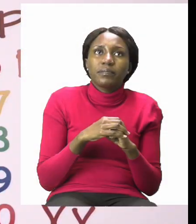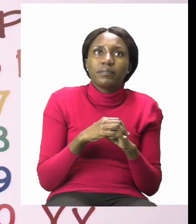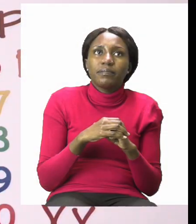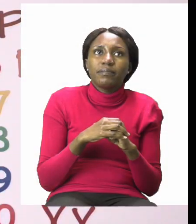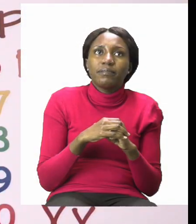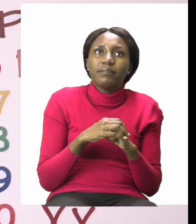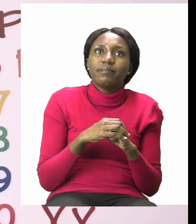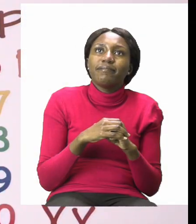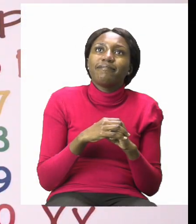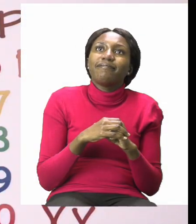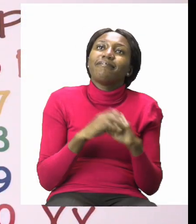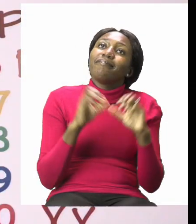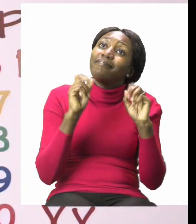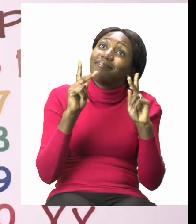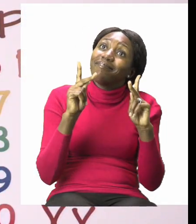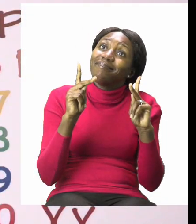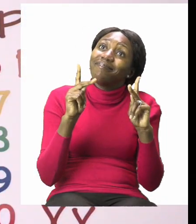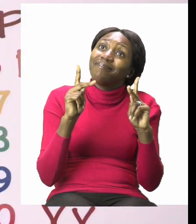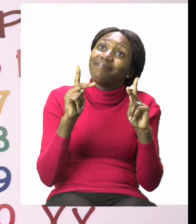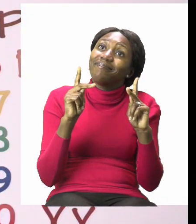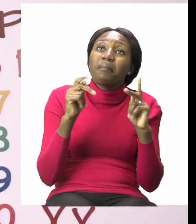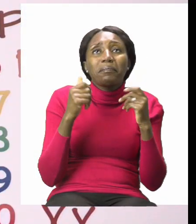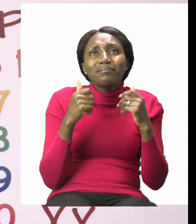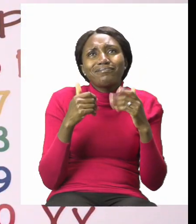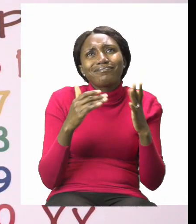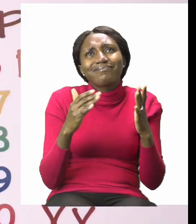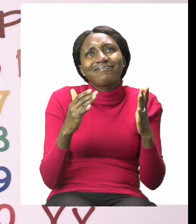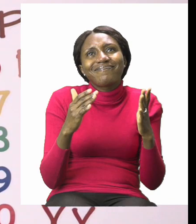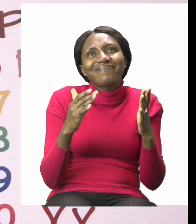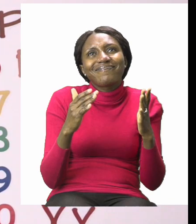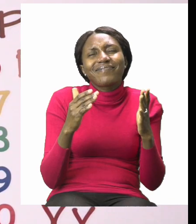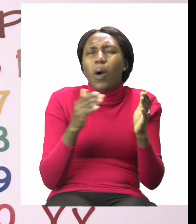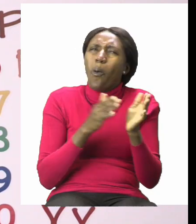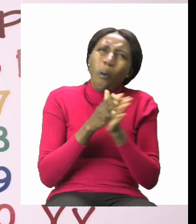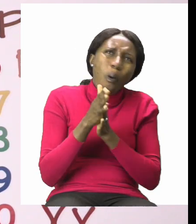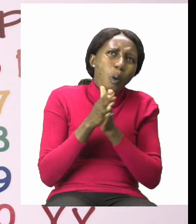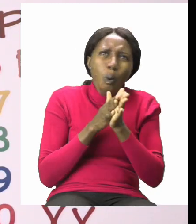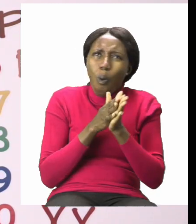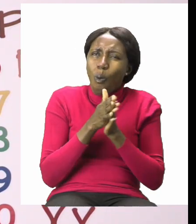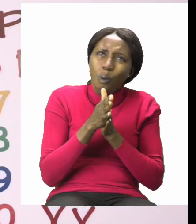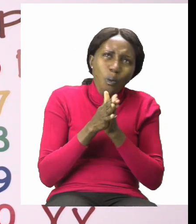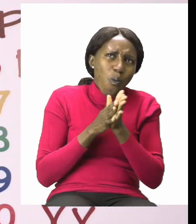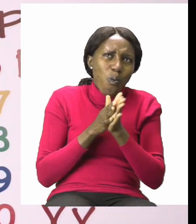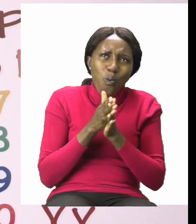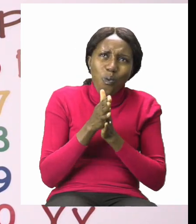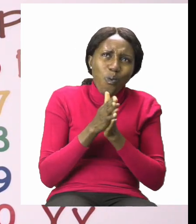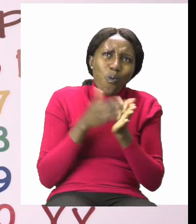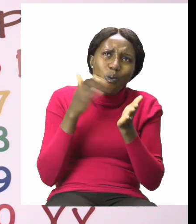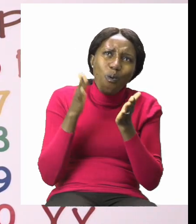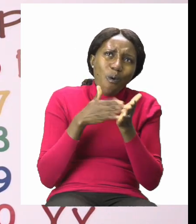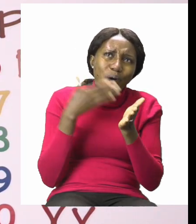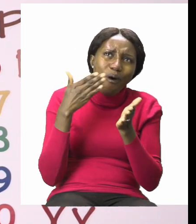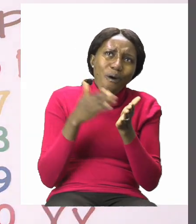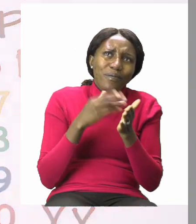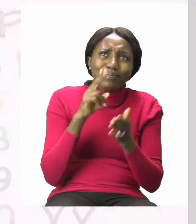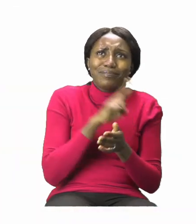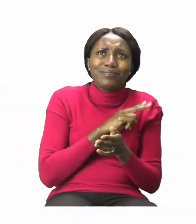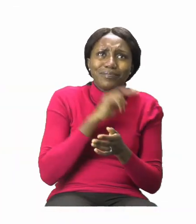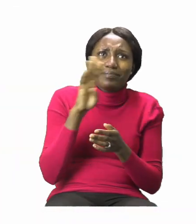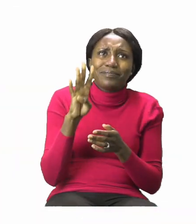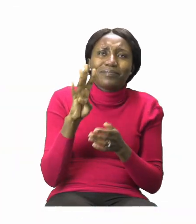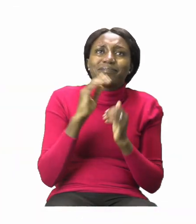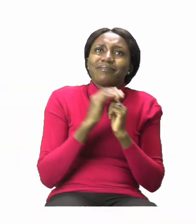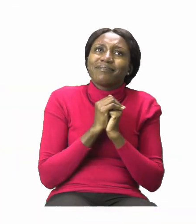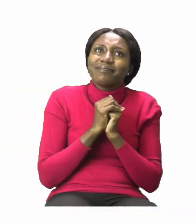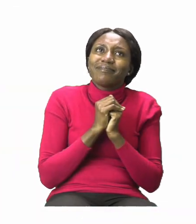Now, boys and girls, let us begin our exciting lesson by going to page 24.